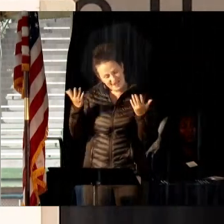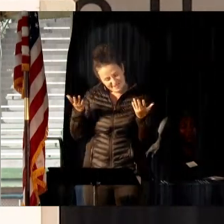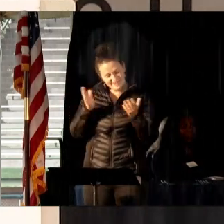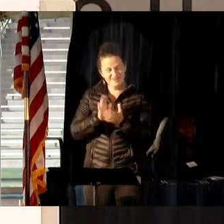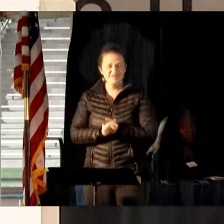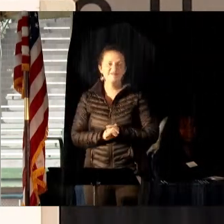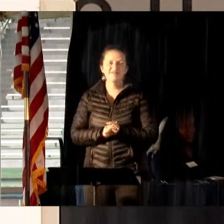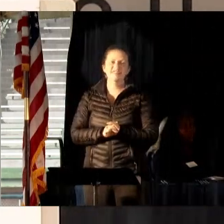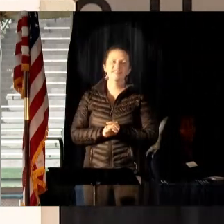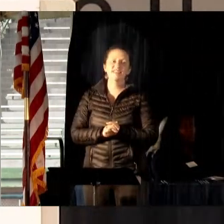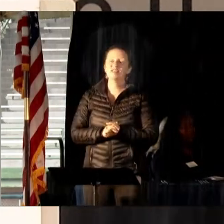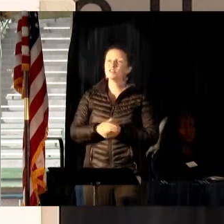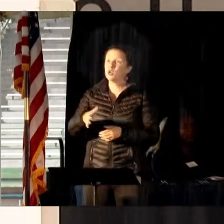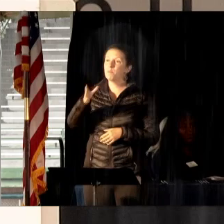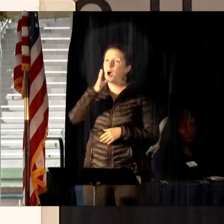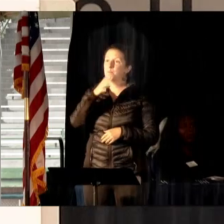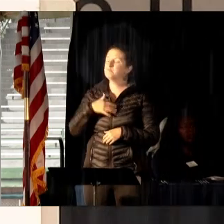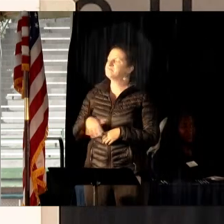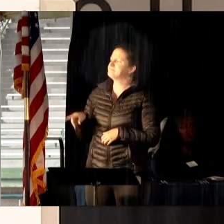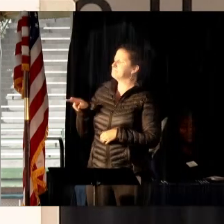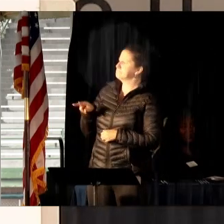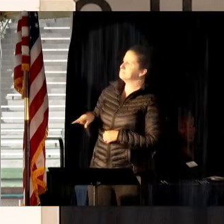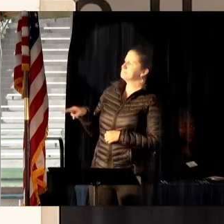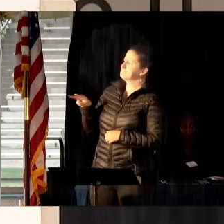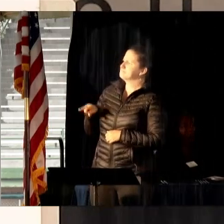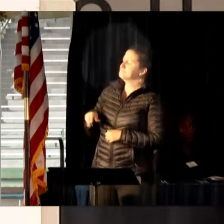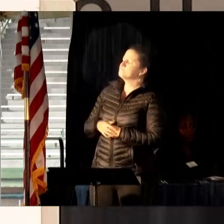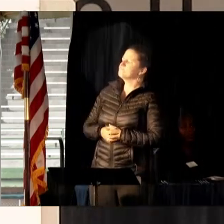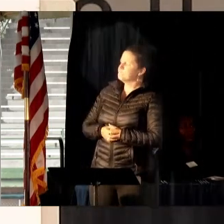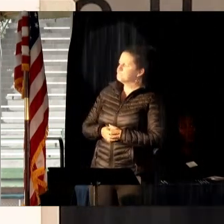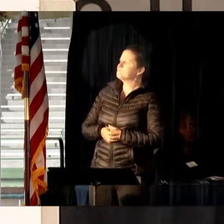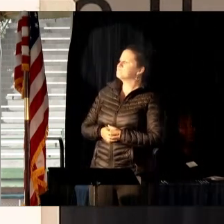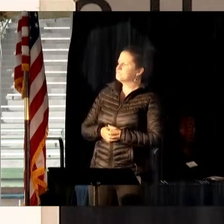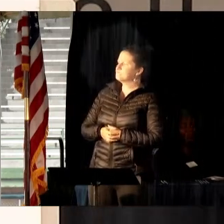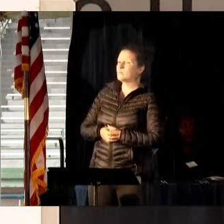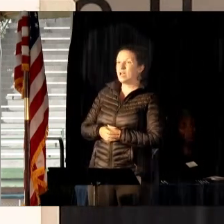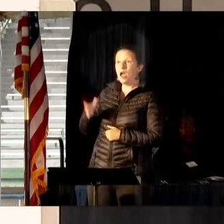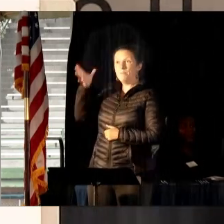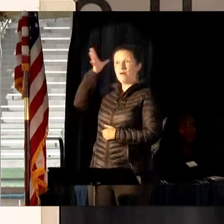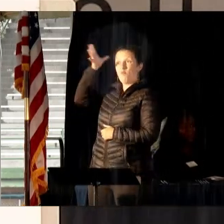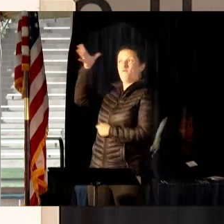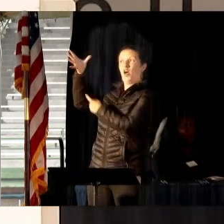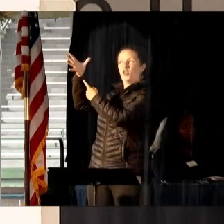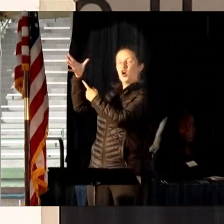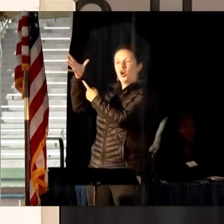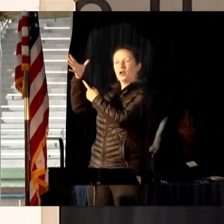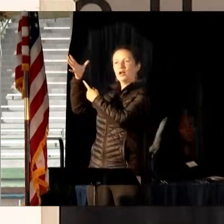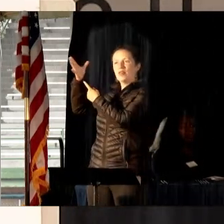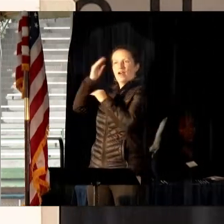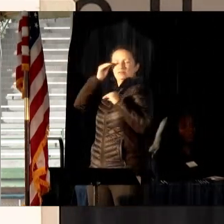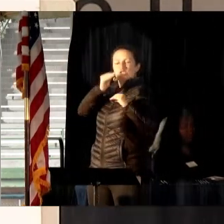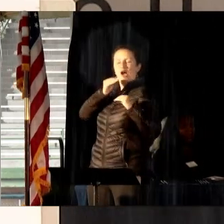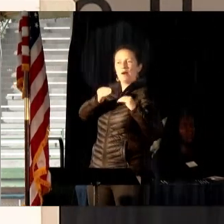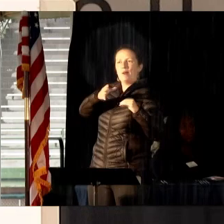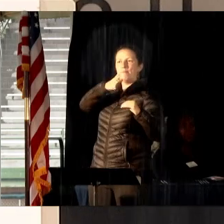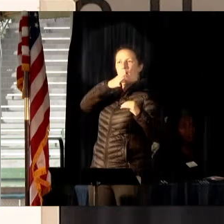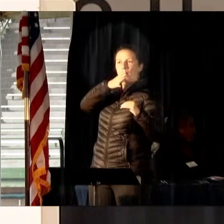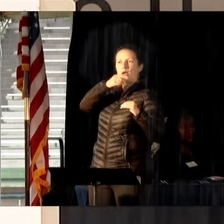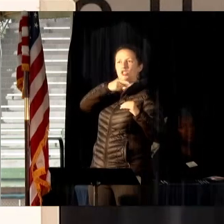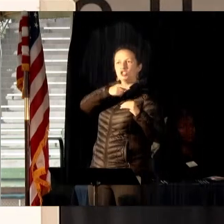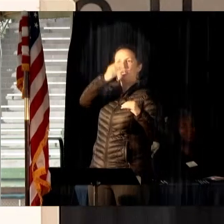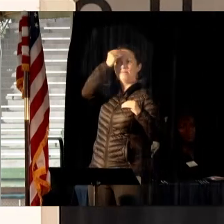And so my mother stared at me. And all the lessons that my grandfather taught her as a child, she decided to teach me in that